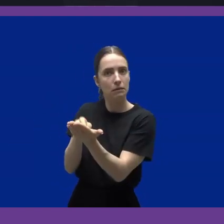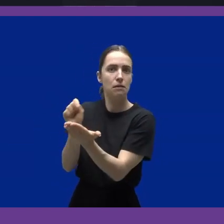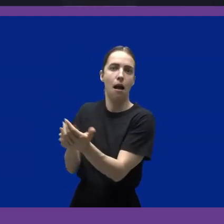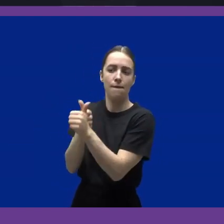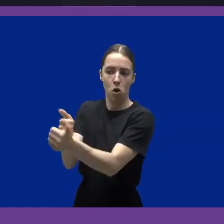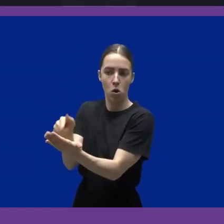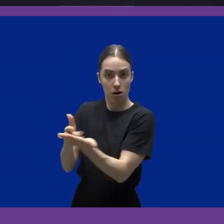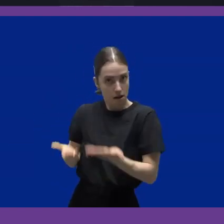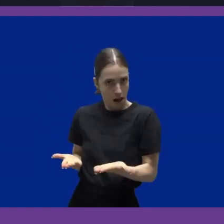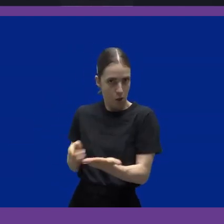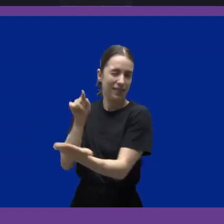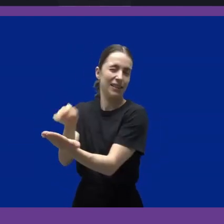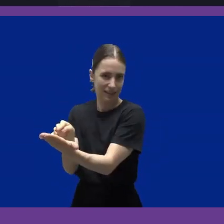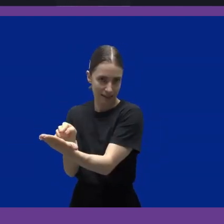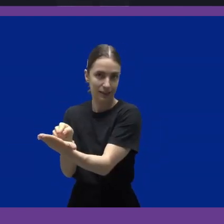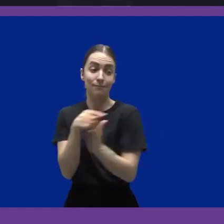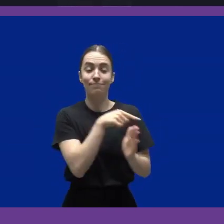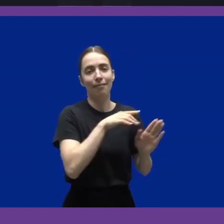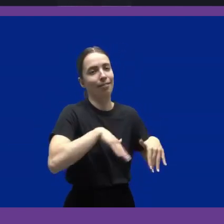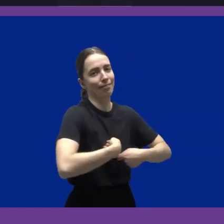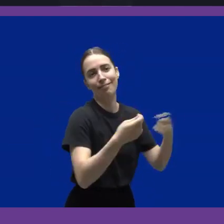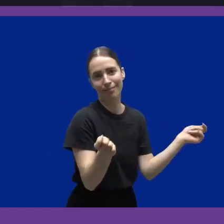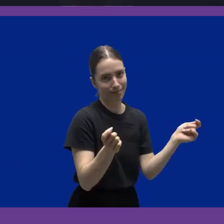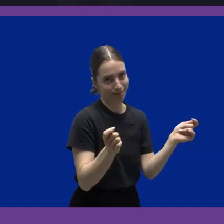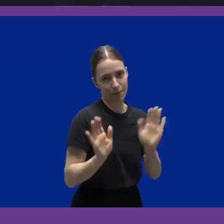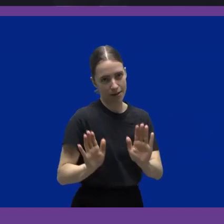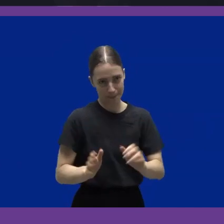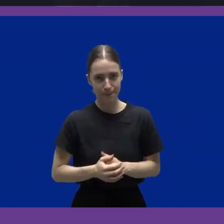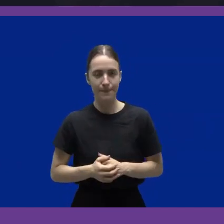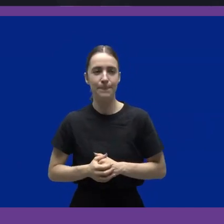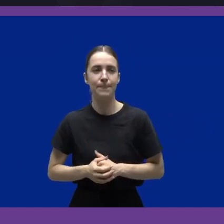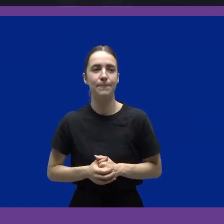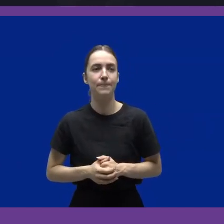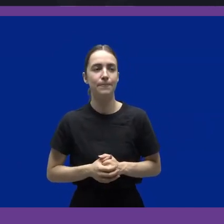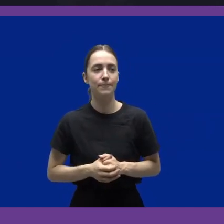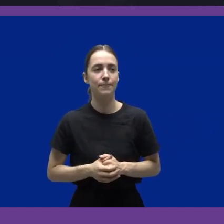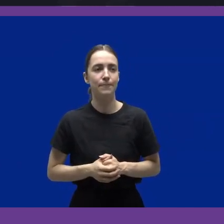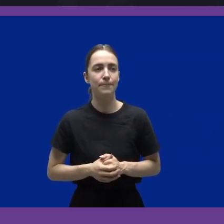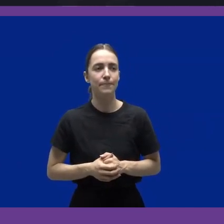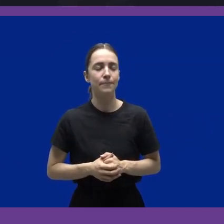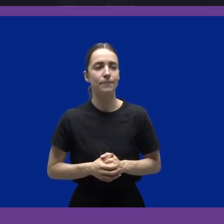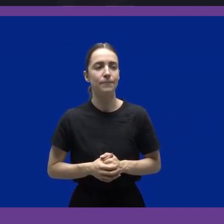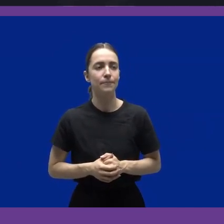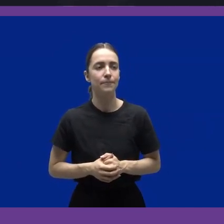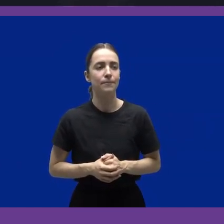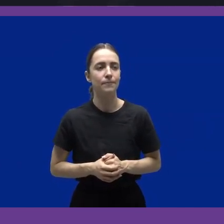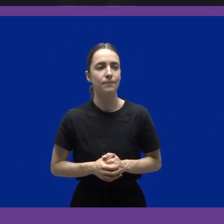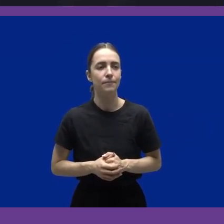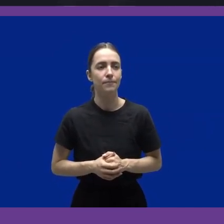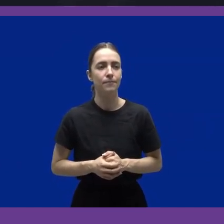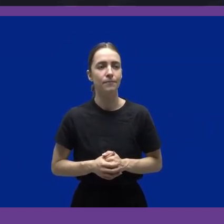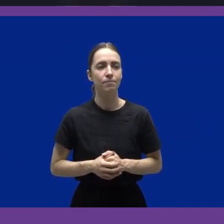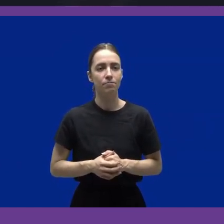The sensor requirements, as I said, are already quite defined, but the more desirable thing will be to having